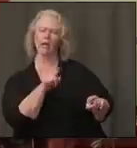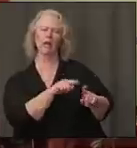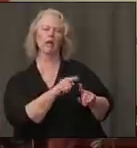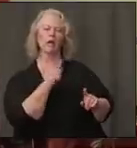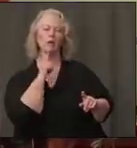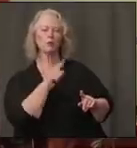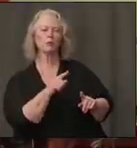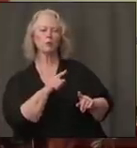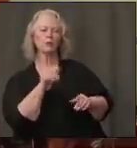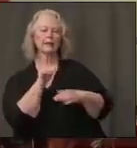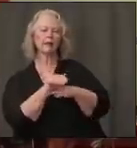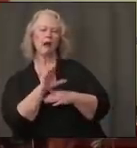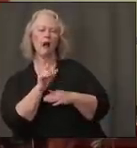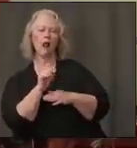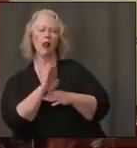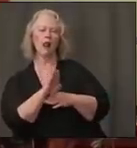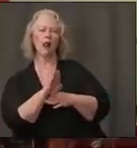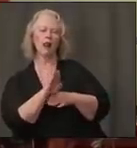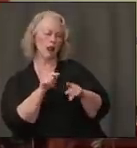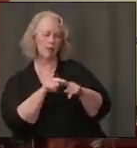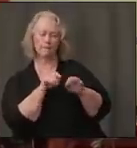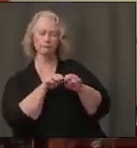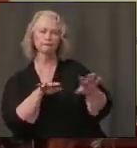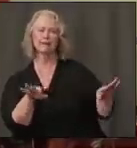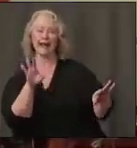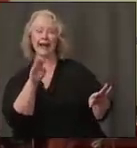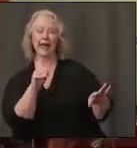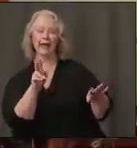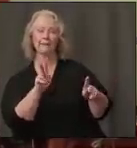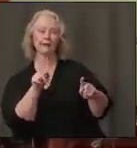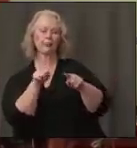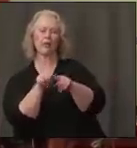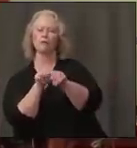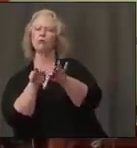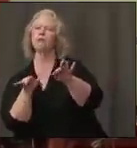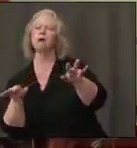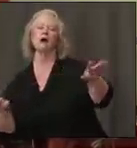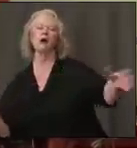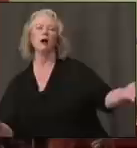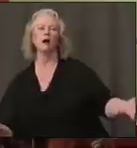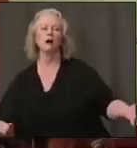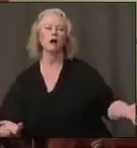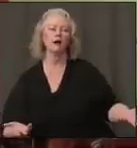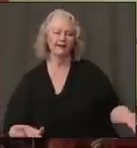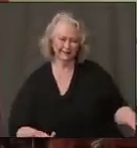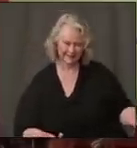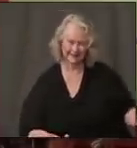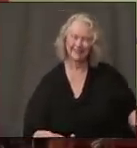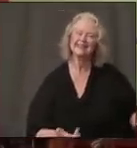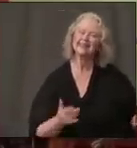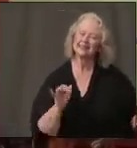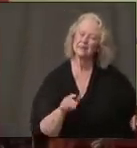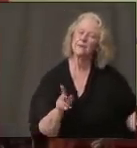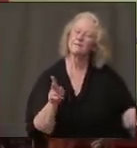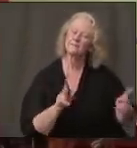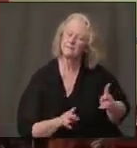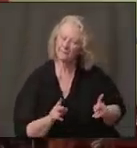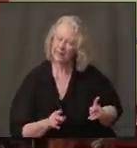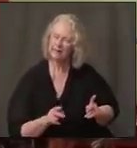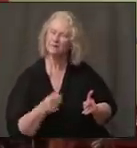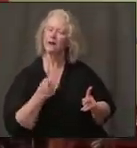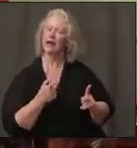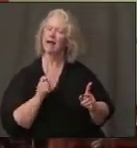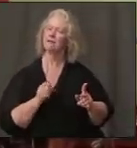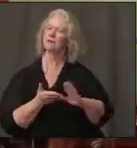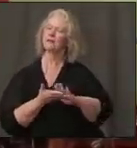and then those people infecting other people. So I think the public is going to get used to this slowly over